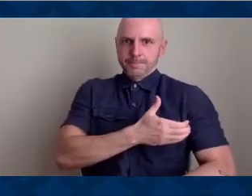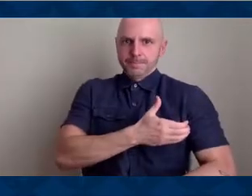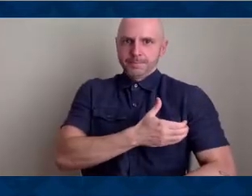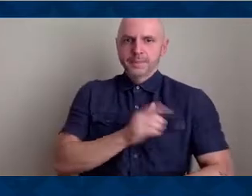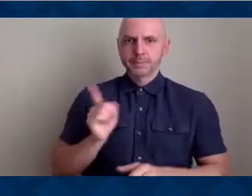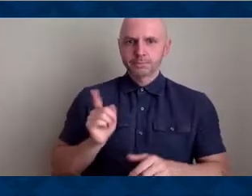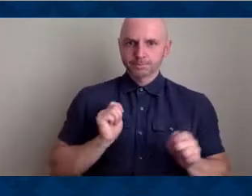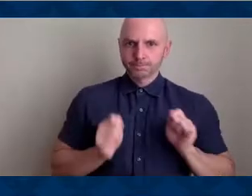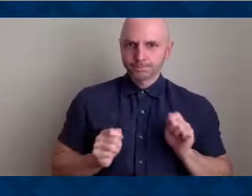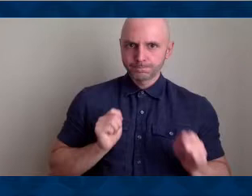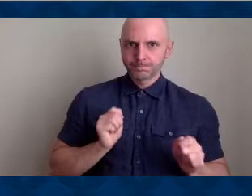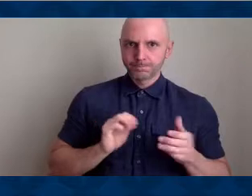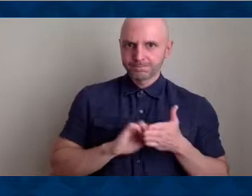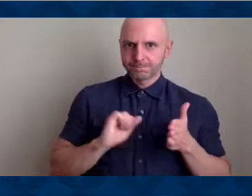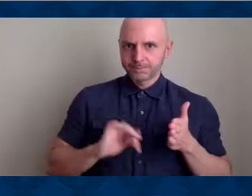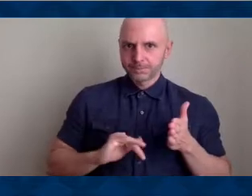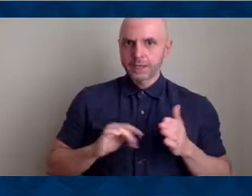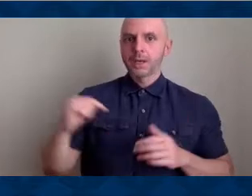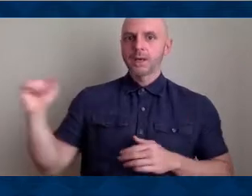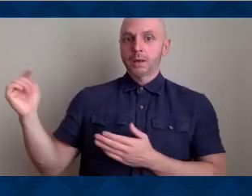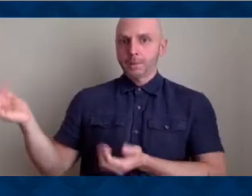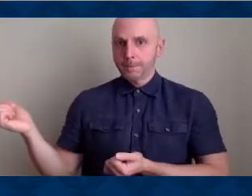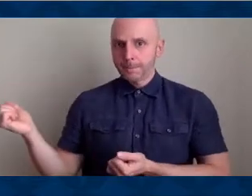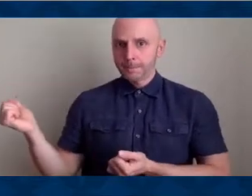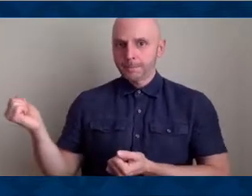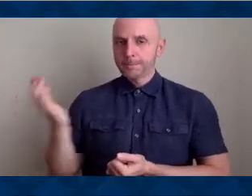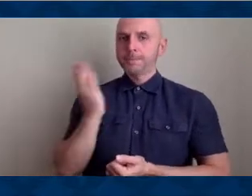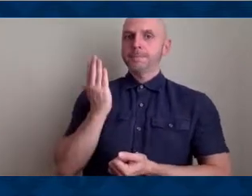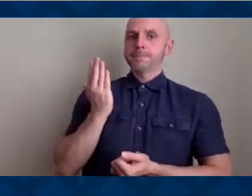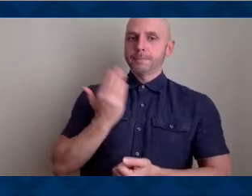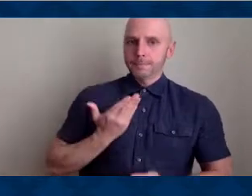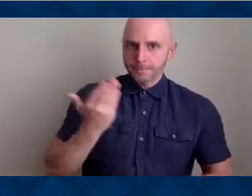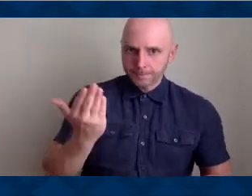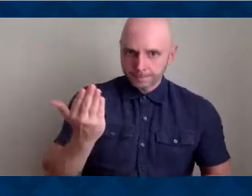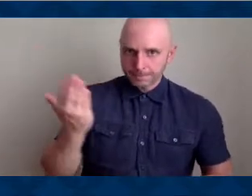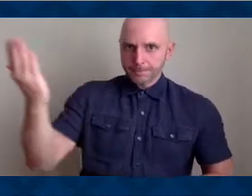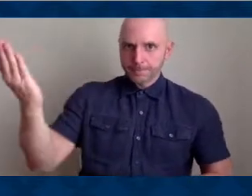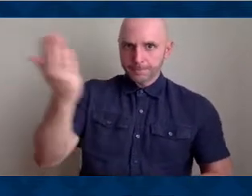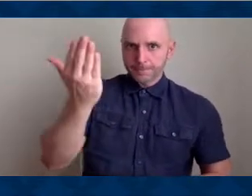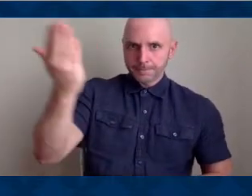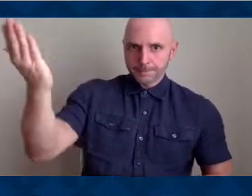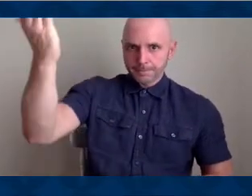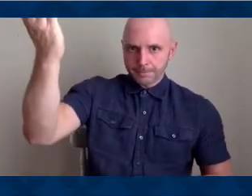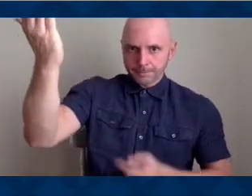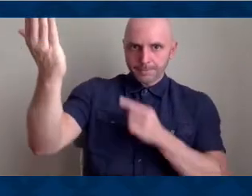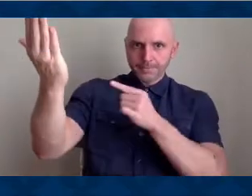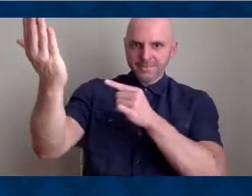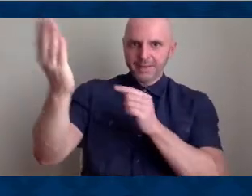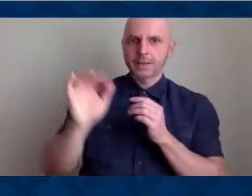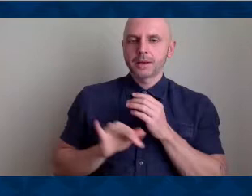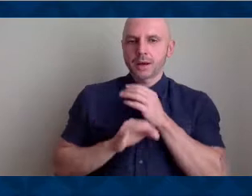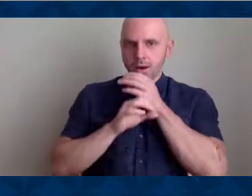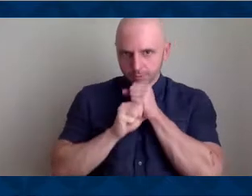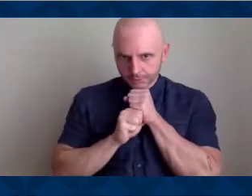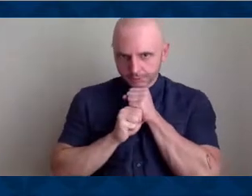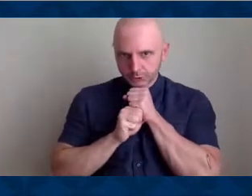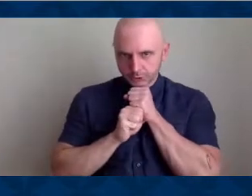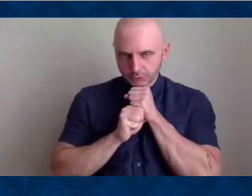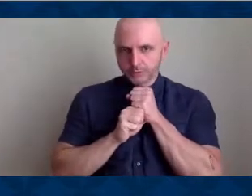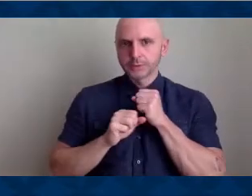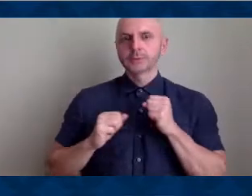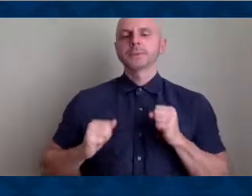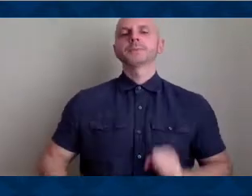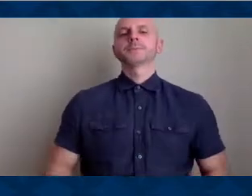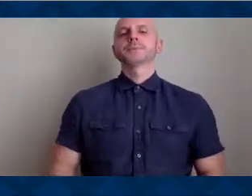and recommendations remain confidential for the moment until it has a chance to consider them and make a